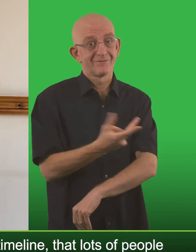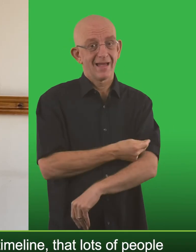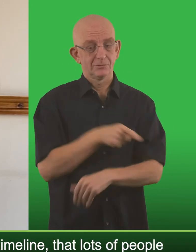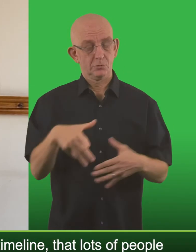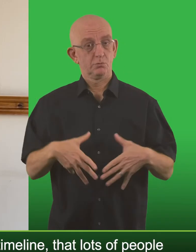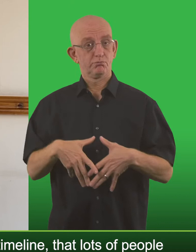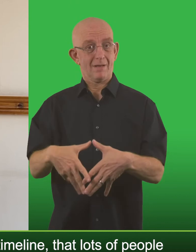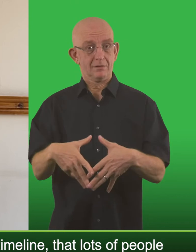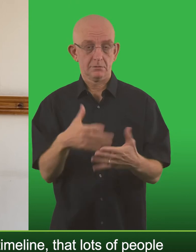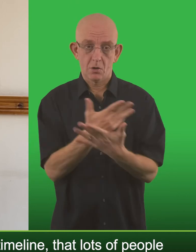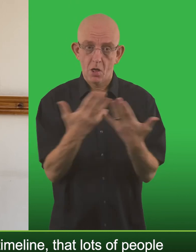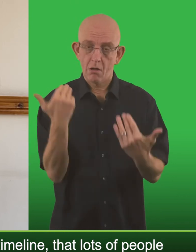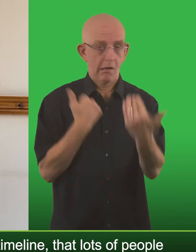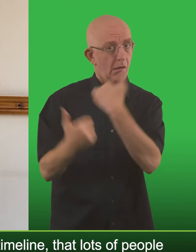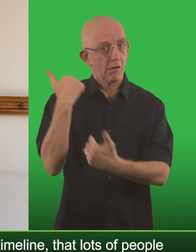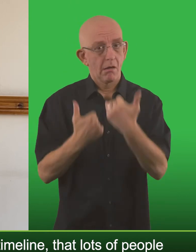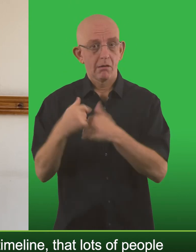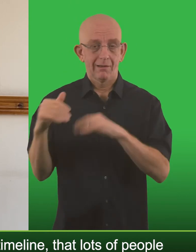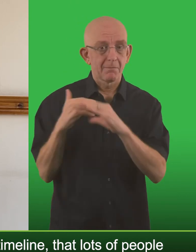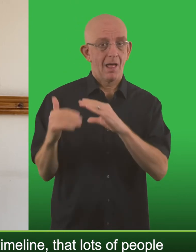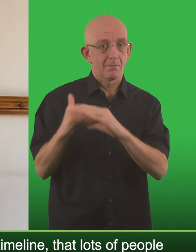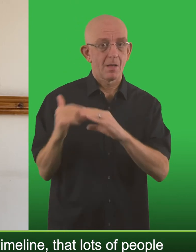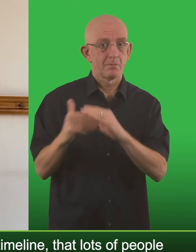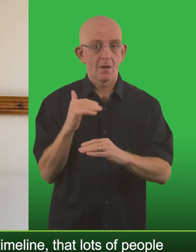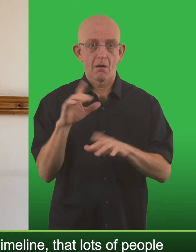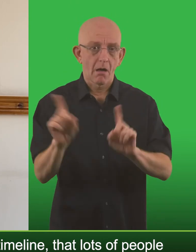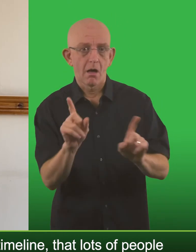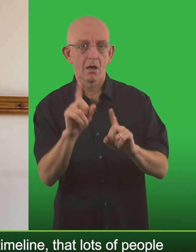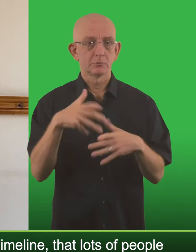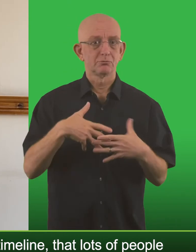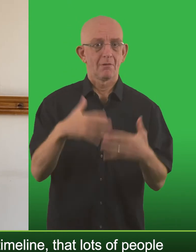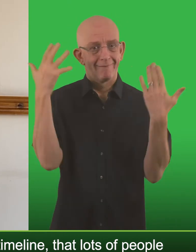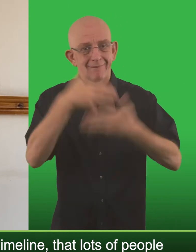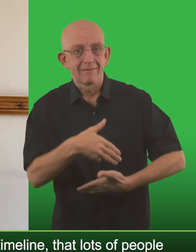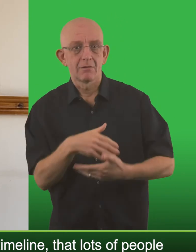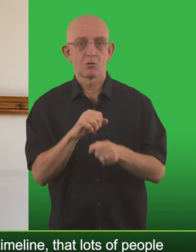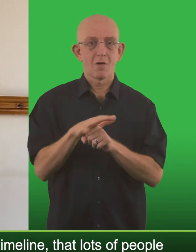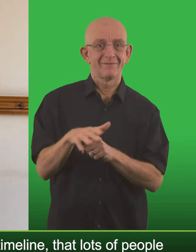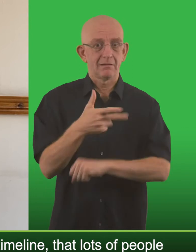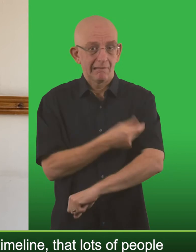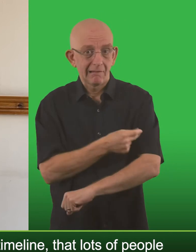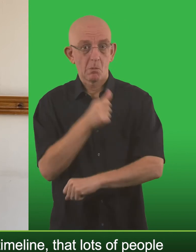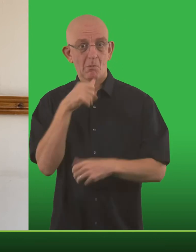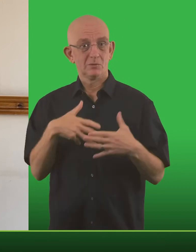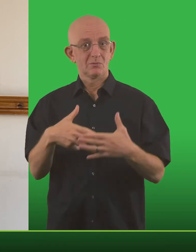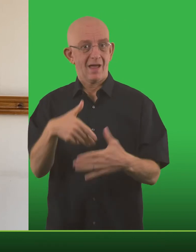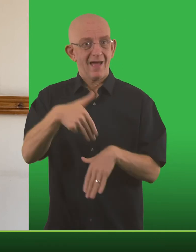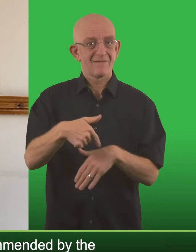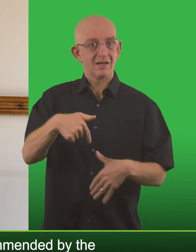traffic that comes into my inbox and my timeline that lots of people who are pregnant are concerned about the COVID vaccination in